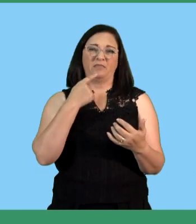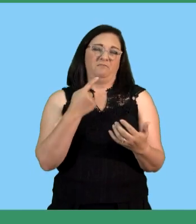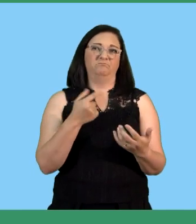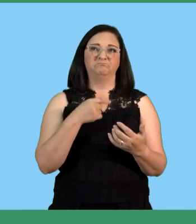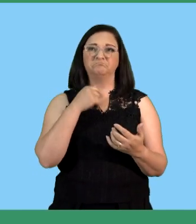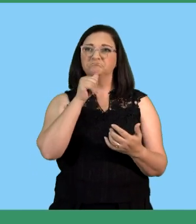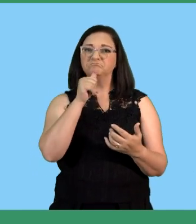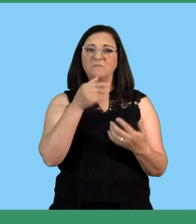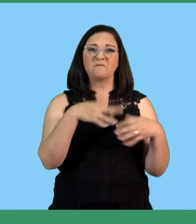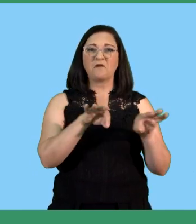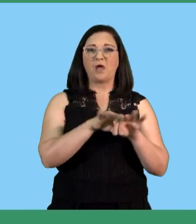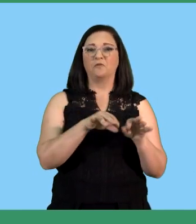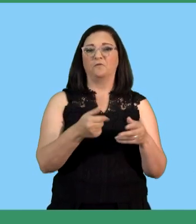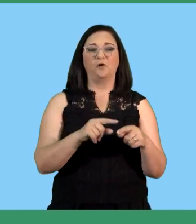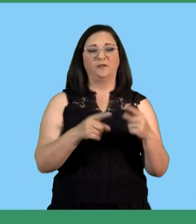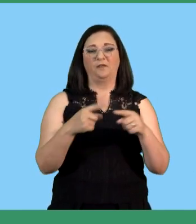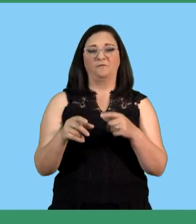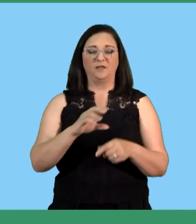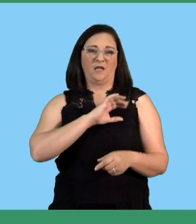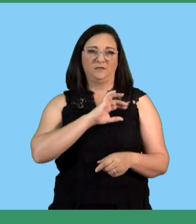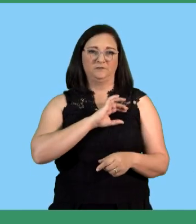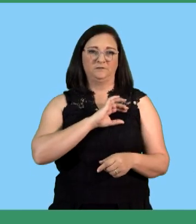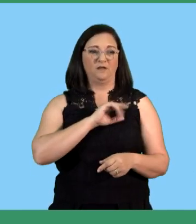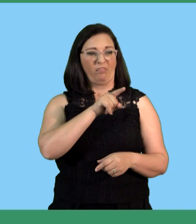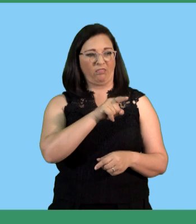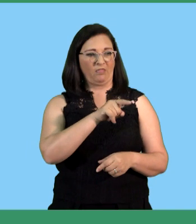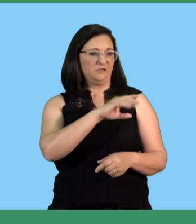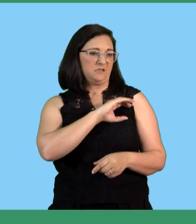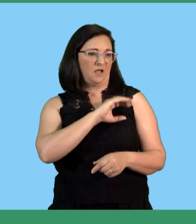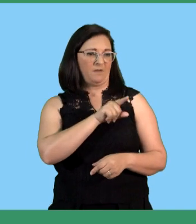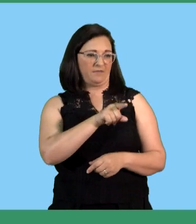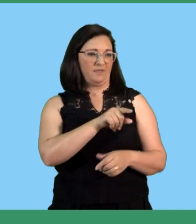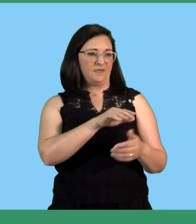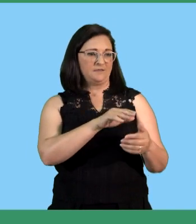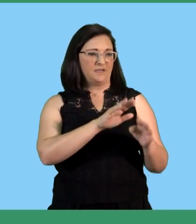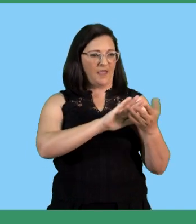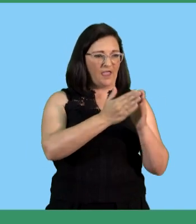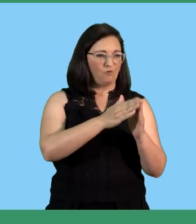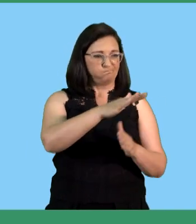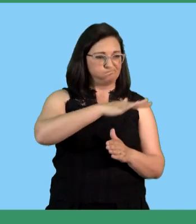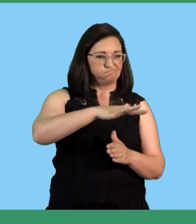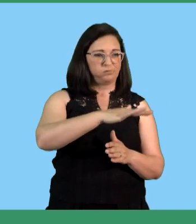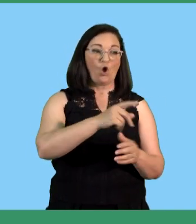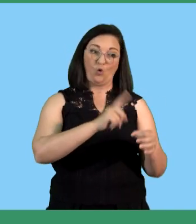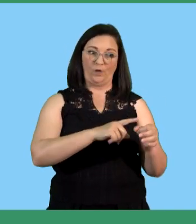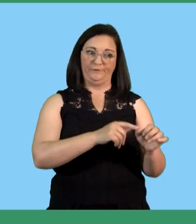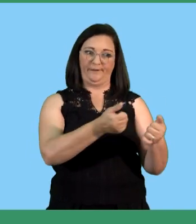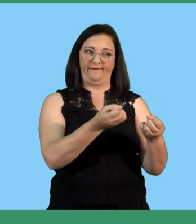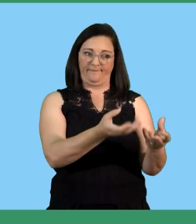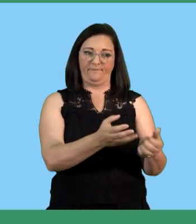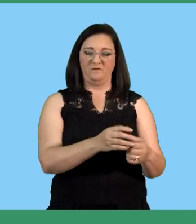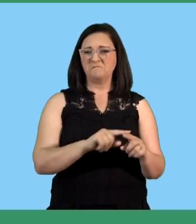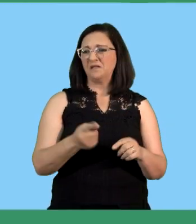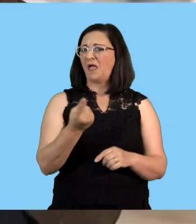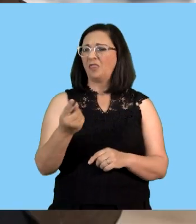to different customers. To say, customer one, because I'm in this neighborhood, I'm going to give you quality goods, but because I'm in the